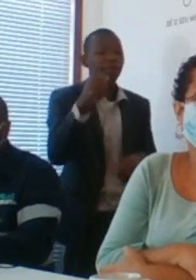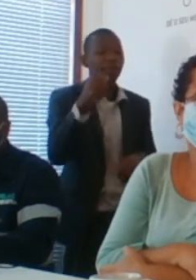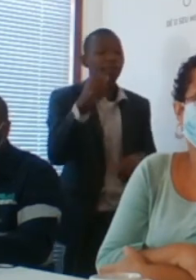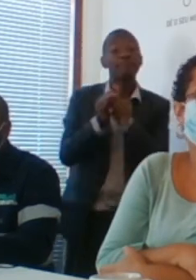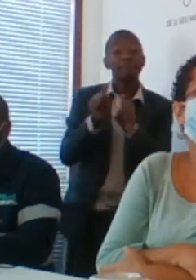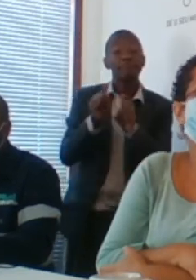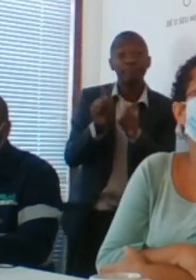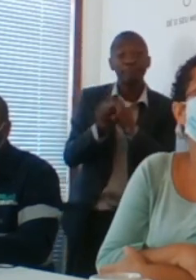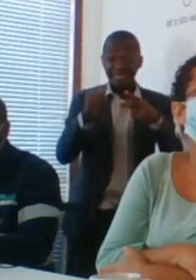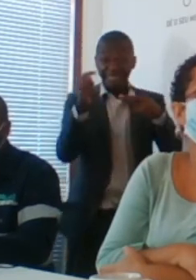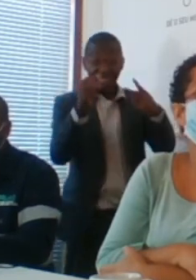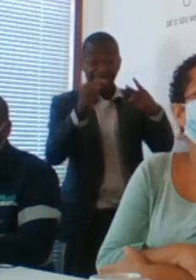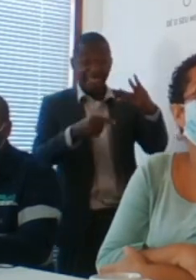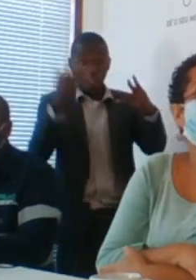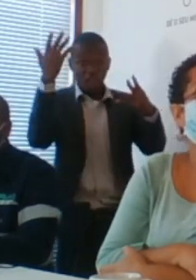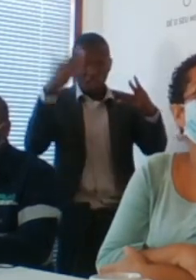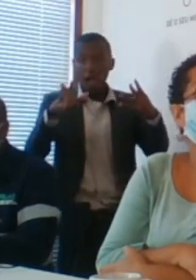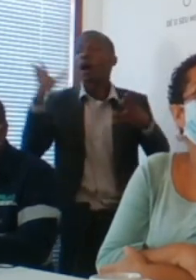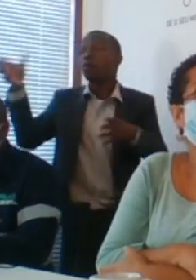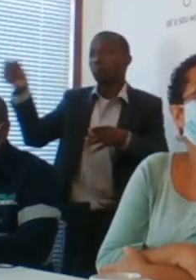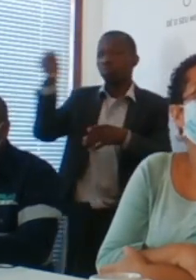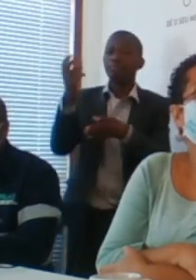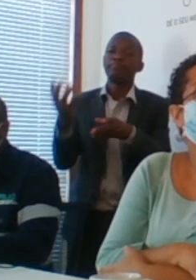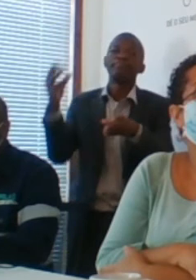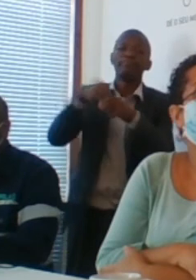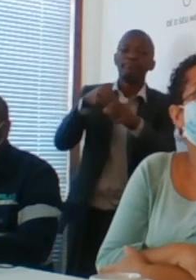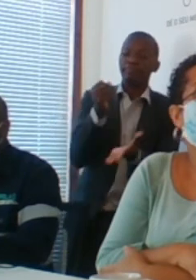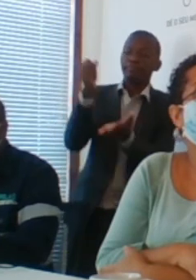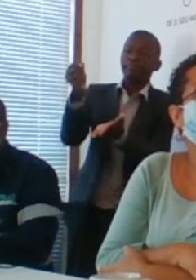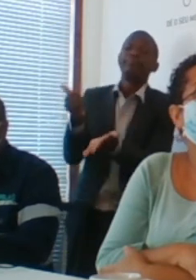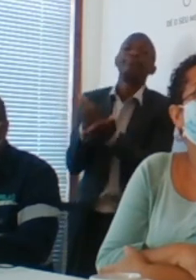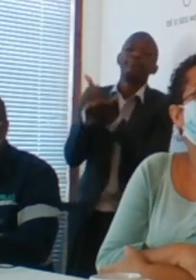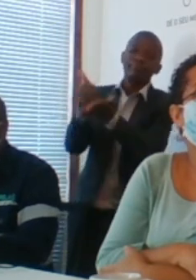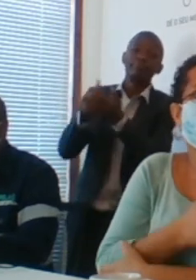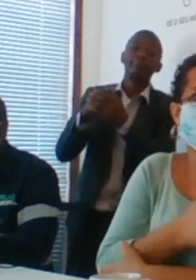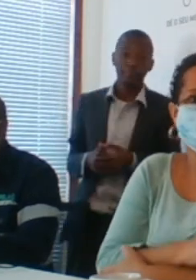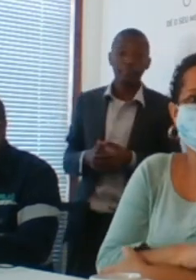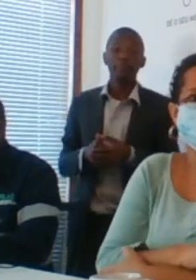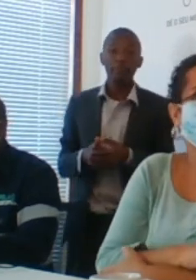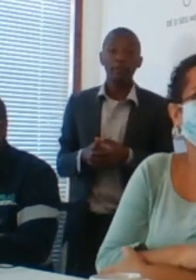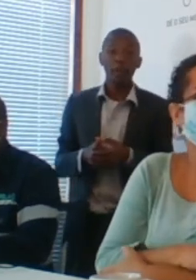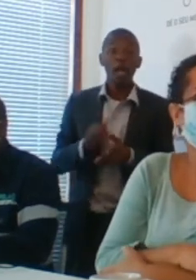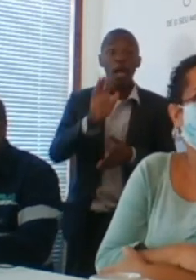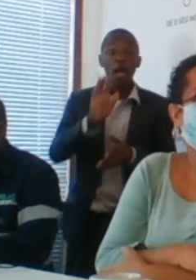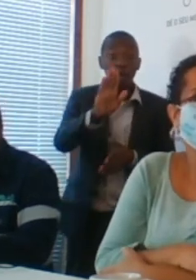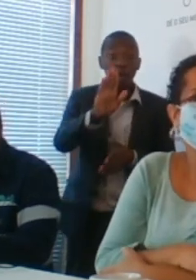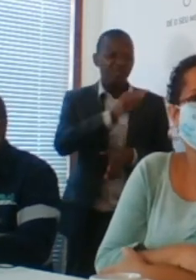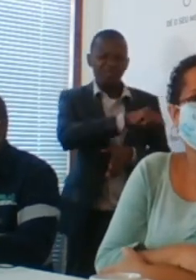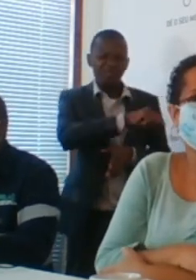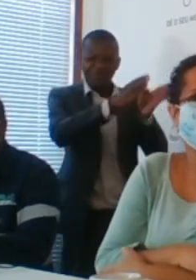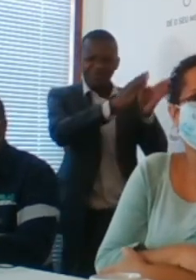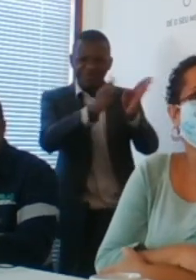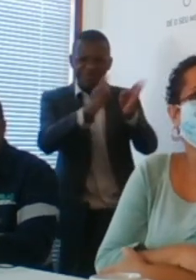to highlight that in this regulation, the people with disability has top priority, taking into account the